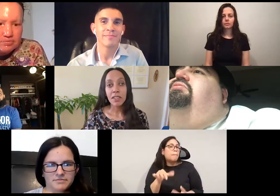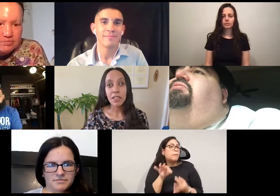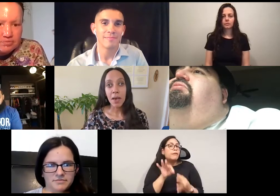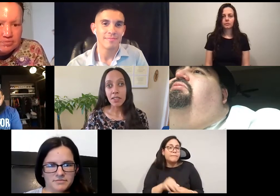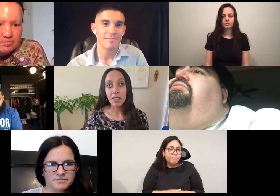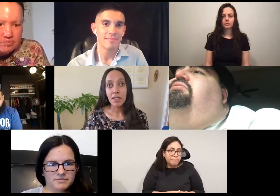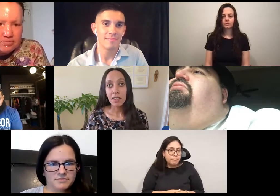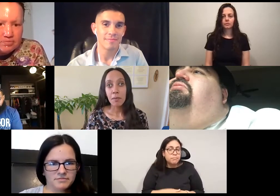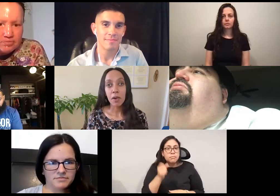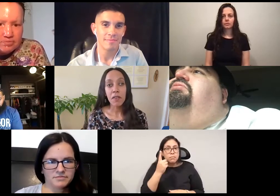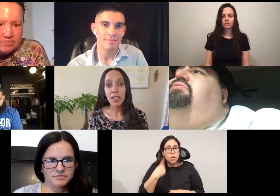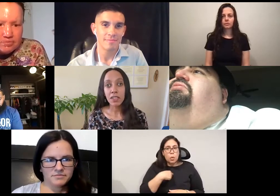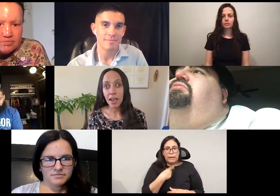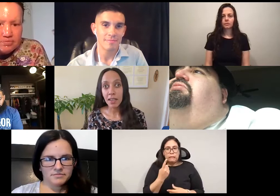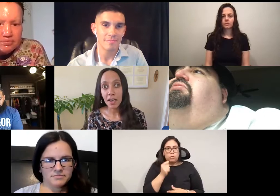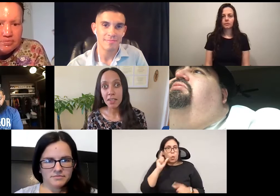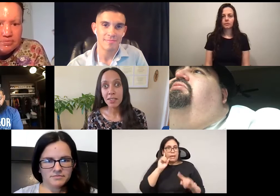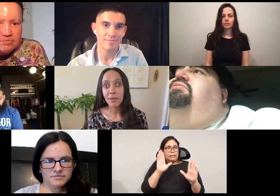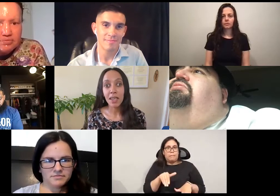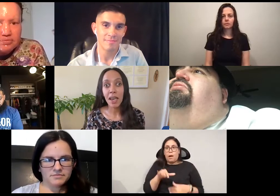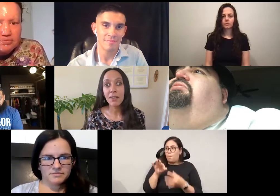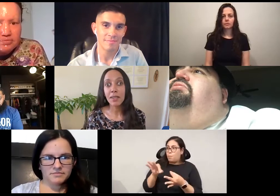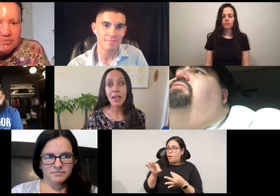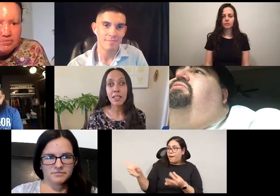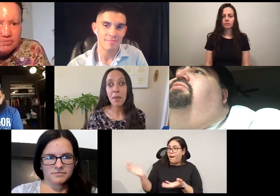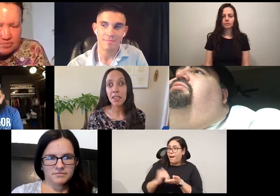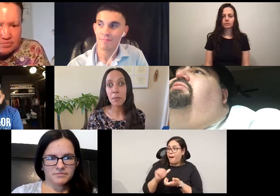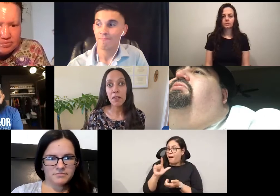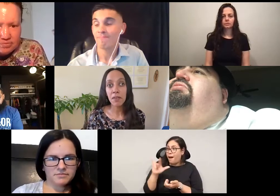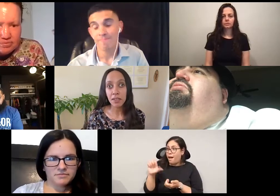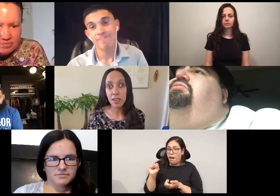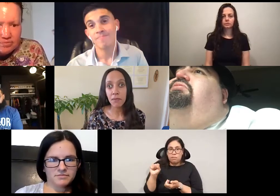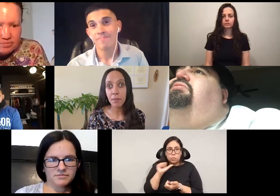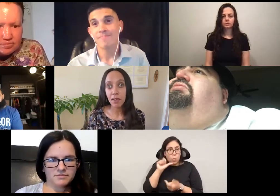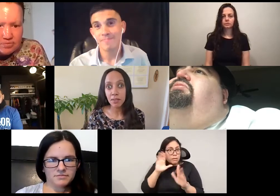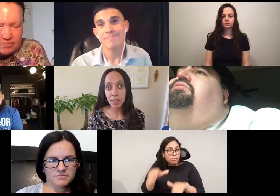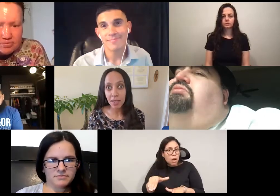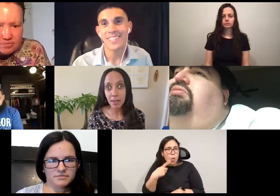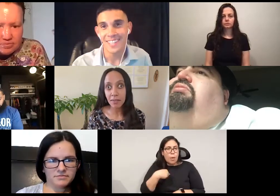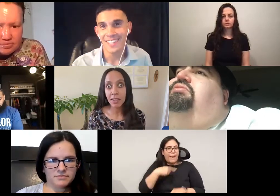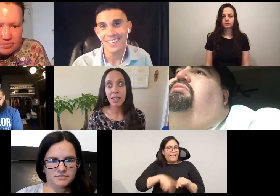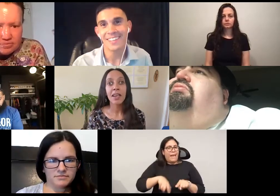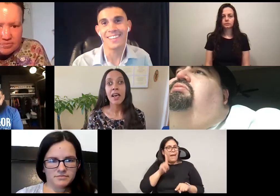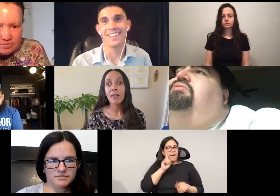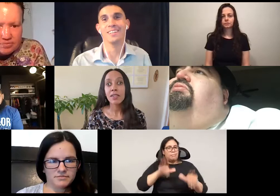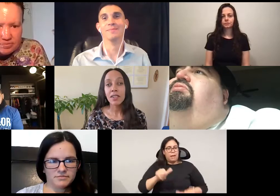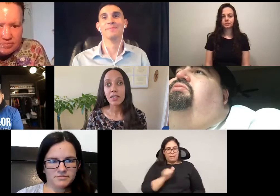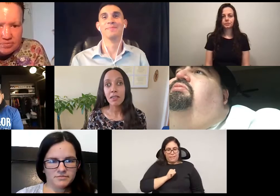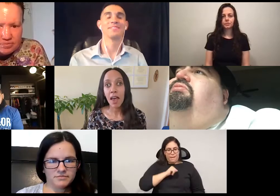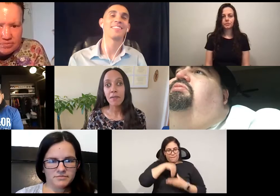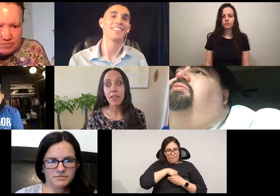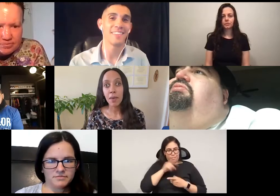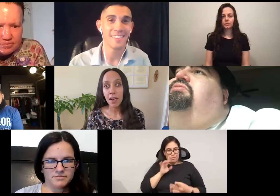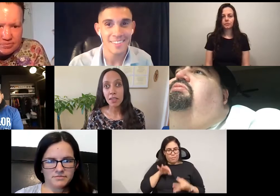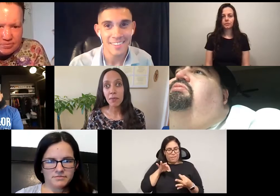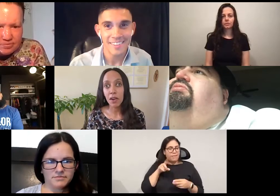don't expect perfect allies, we can't really expect perfection from our own selves. And we should also